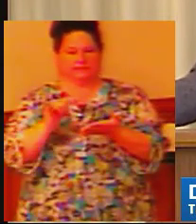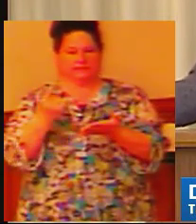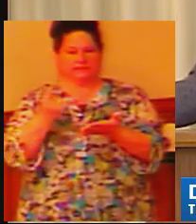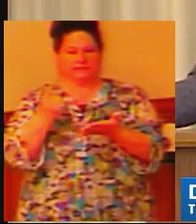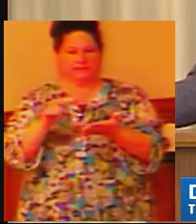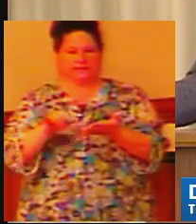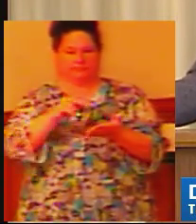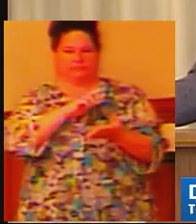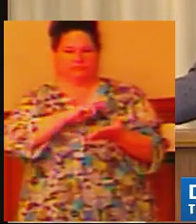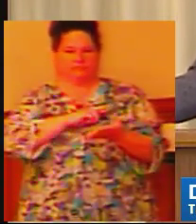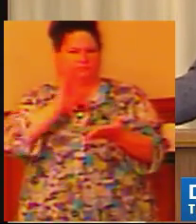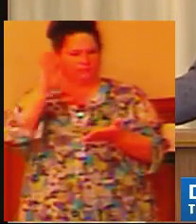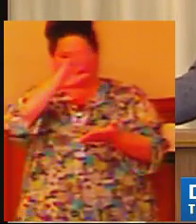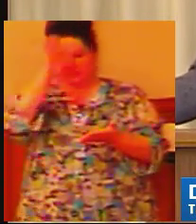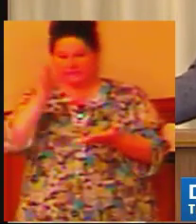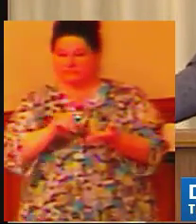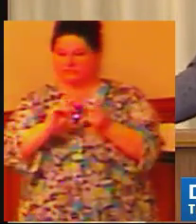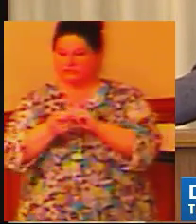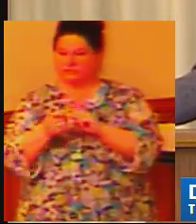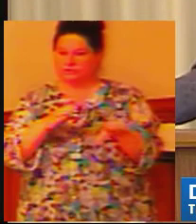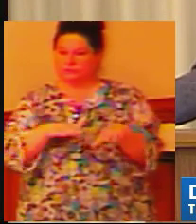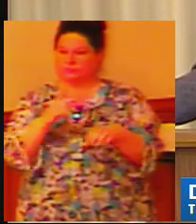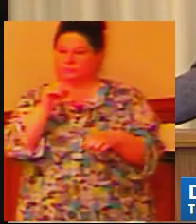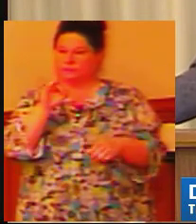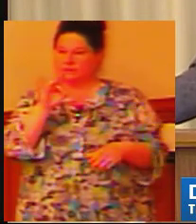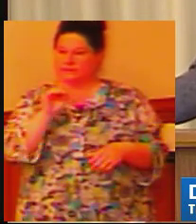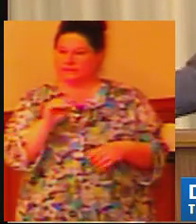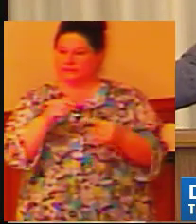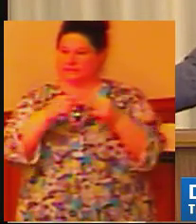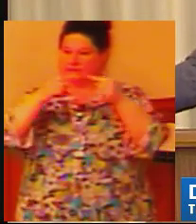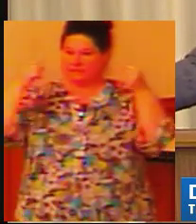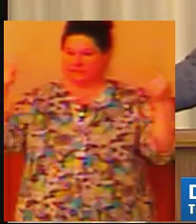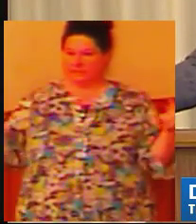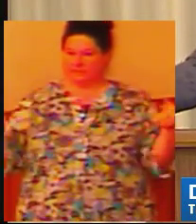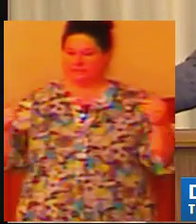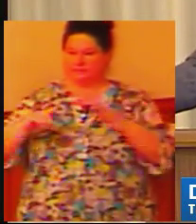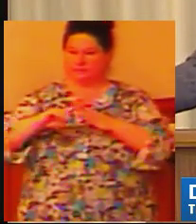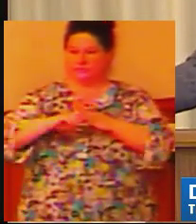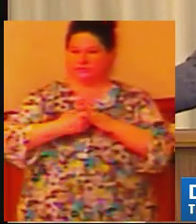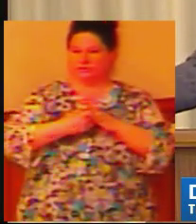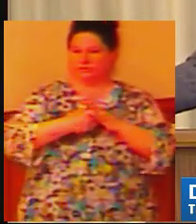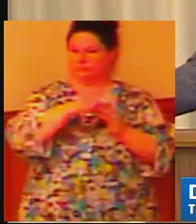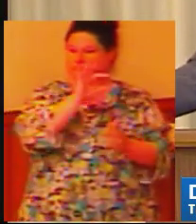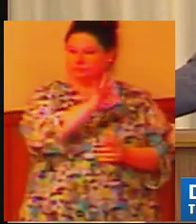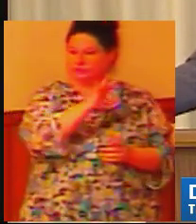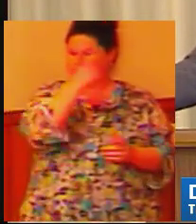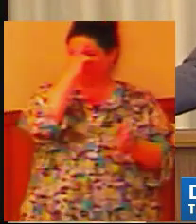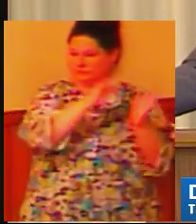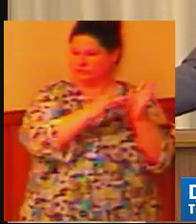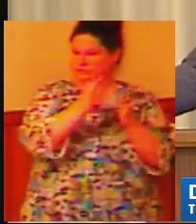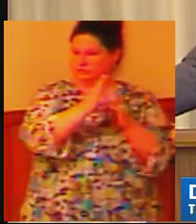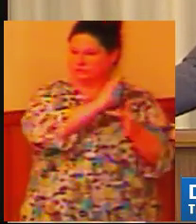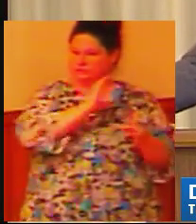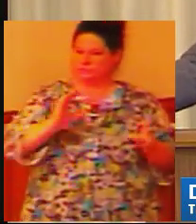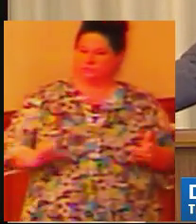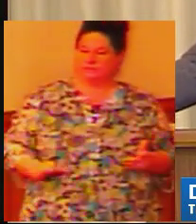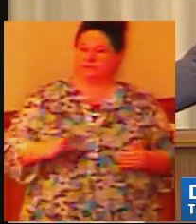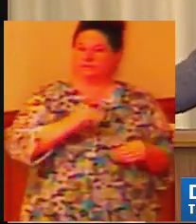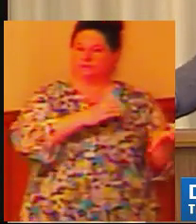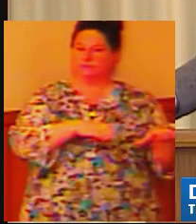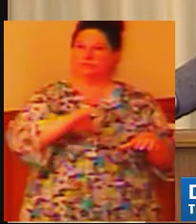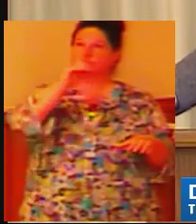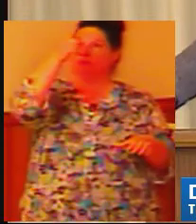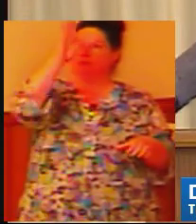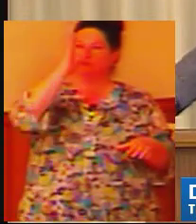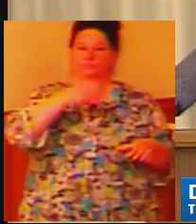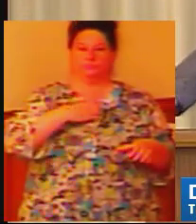going to change and do a 180 and start preaching for Jesus Christ and do the will